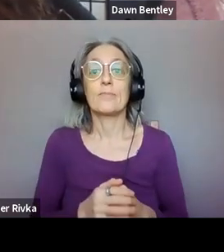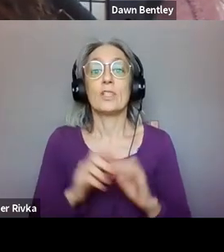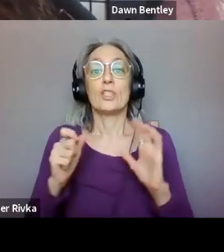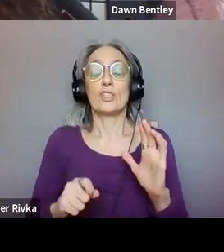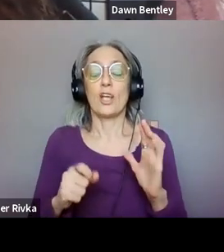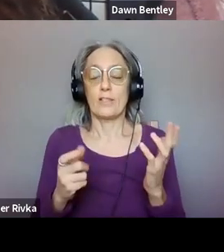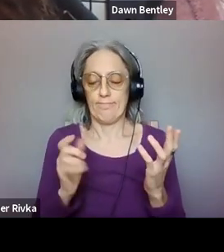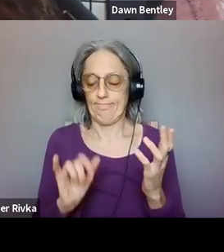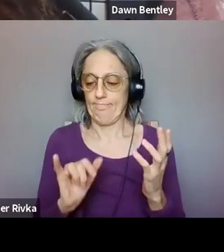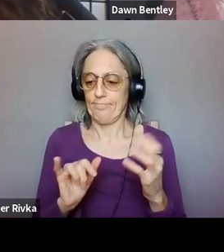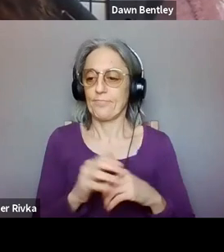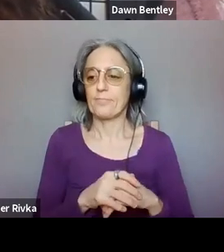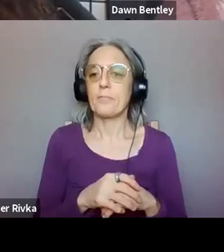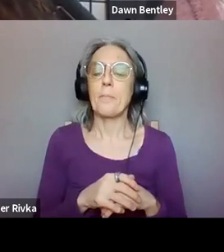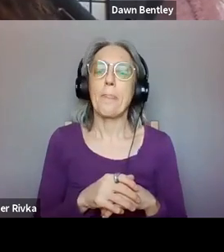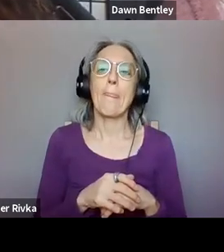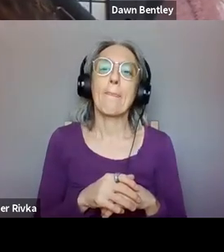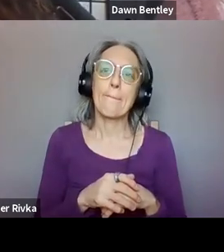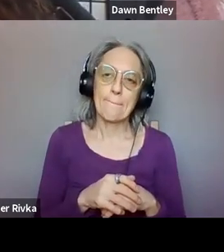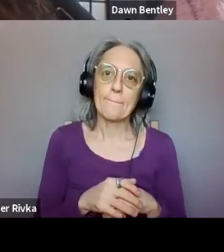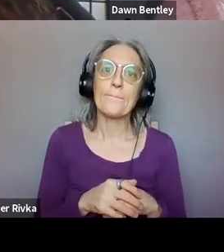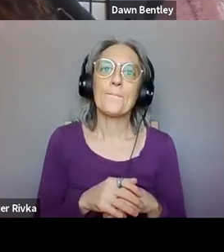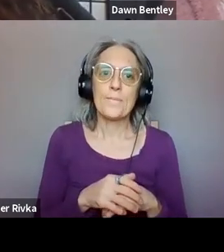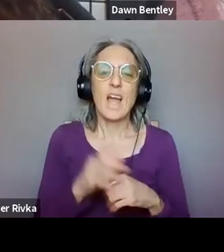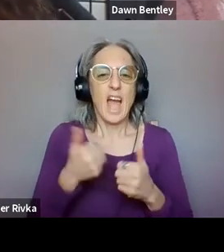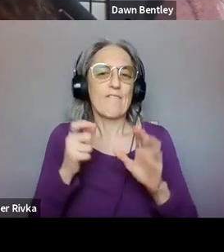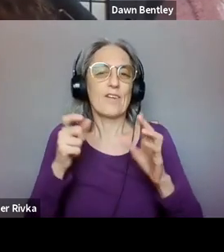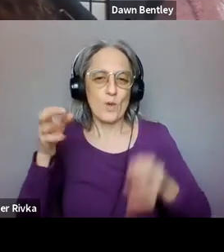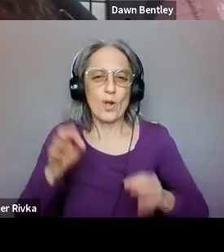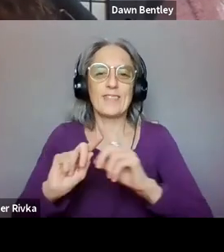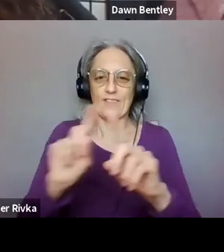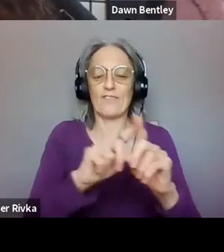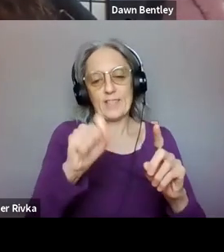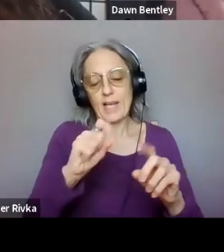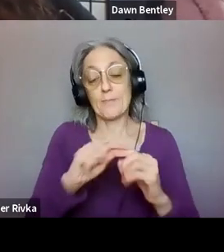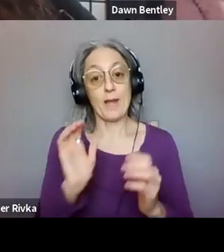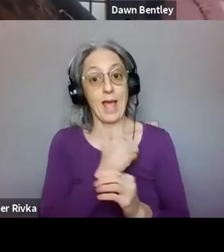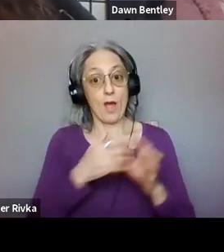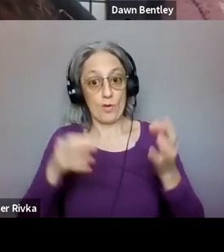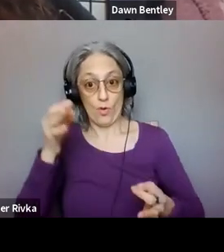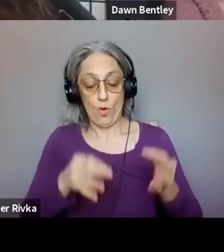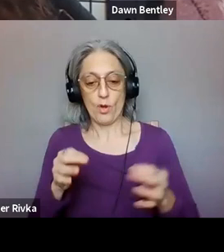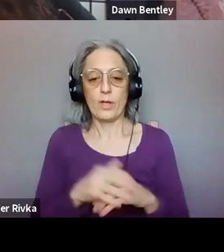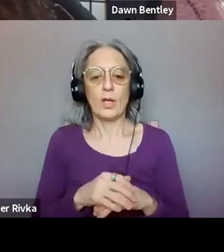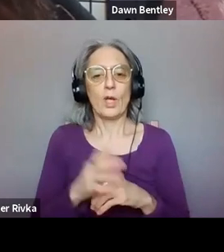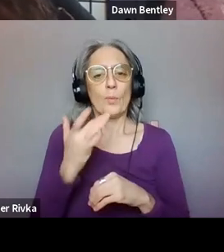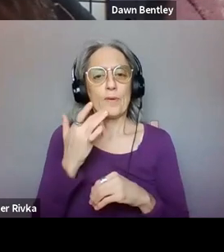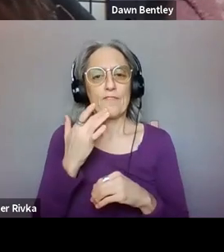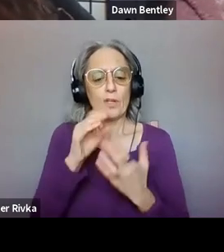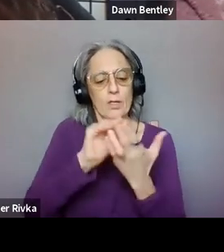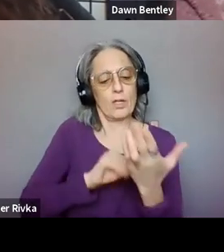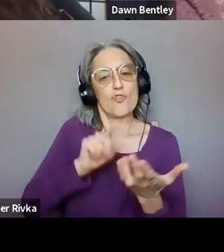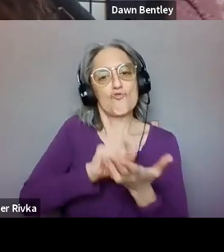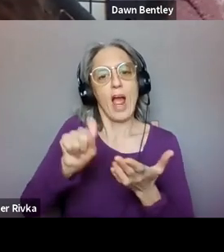Normally, and once again, the courts operate differently. Normally, our court will prefer something in writing. We like to